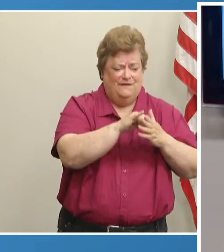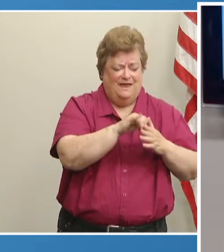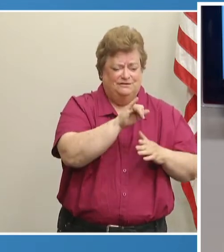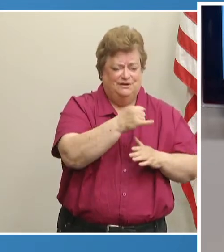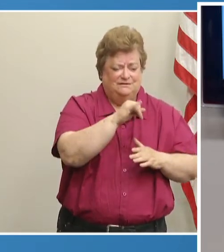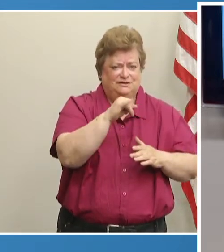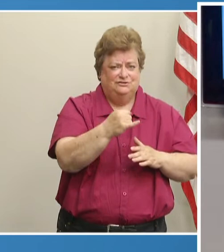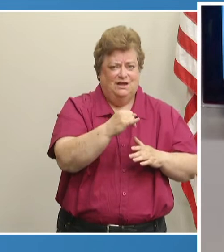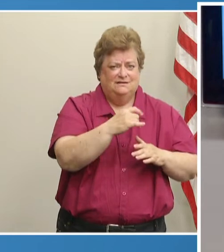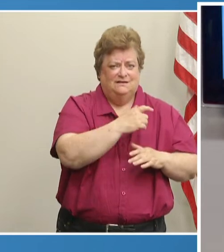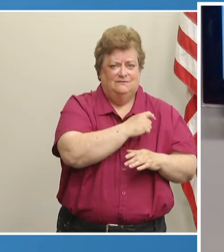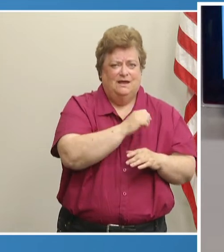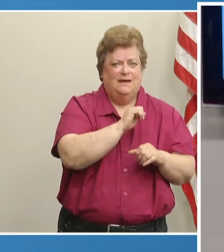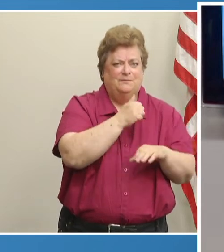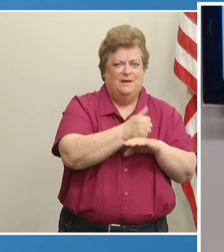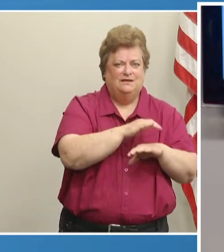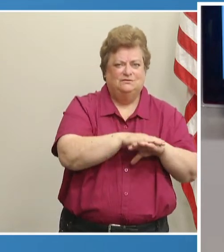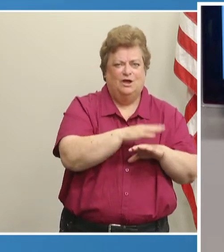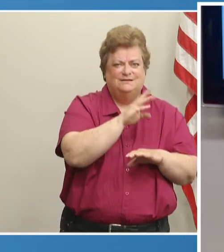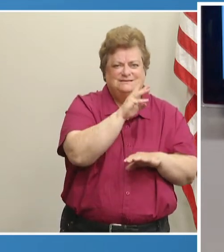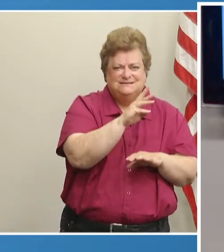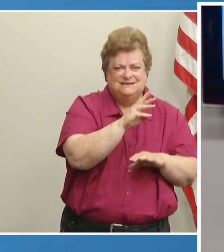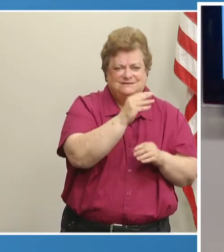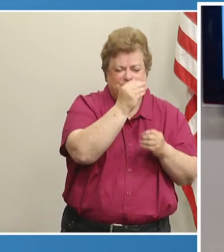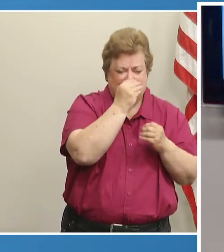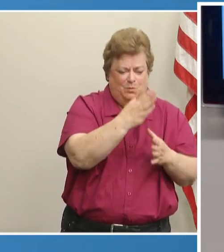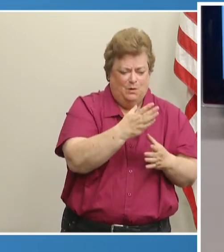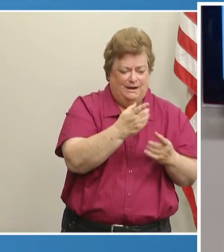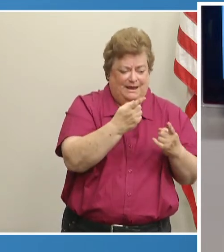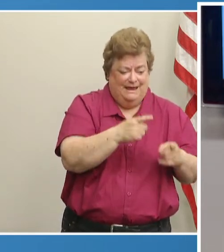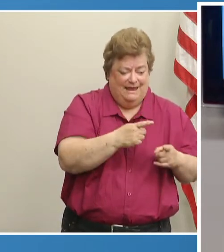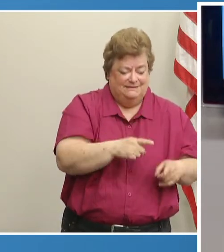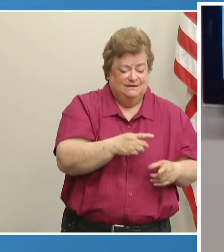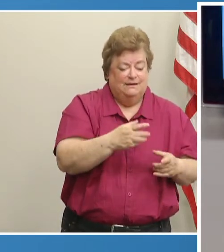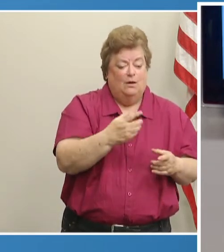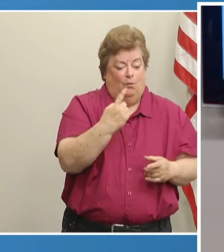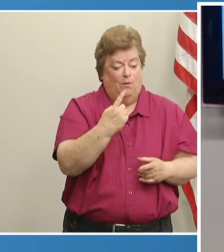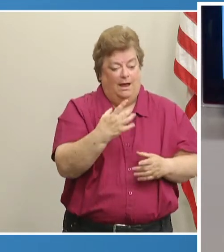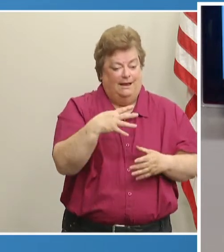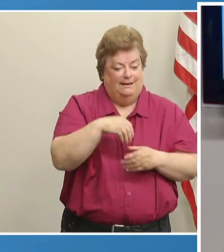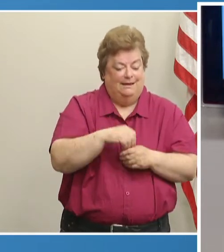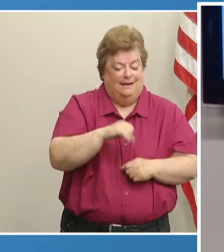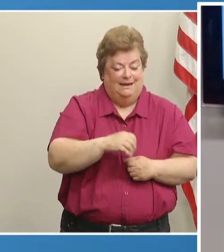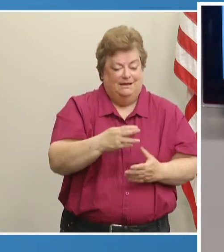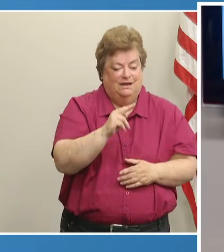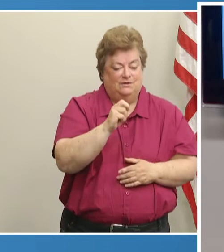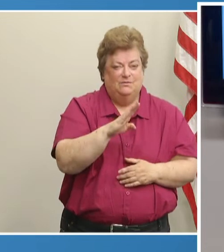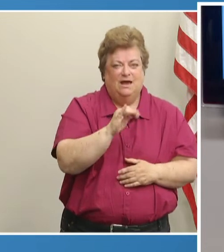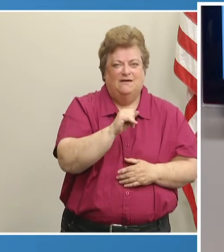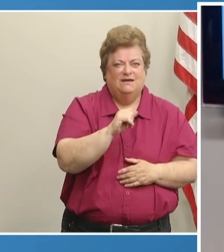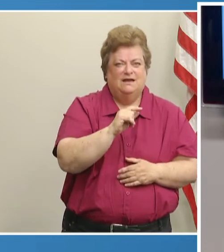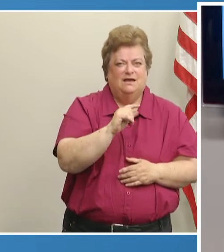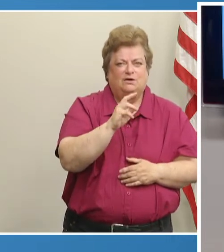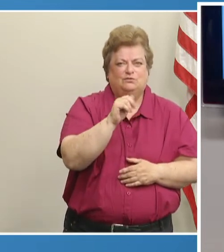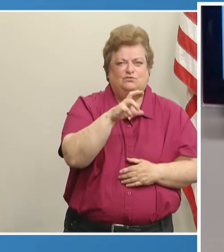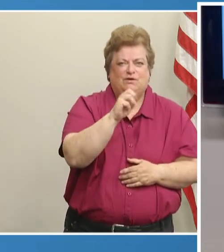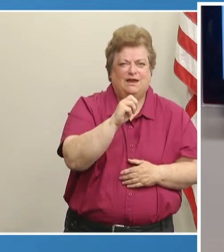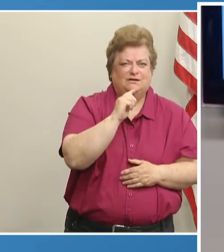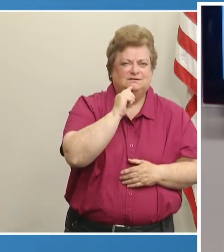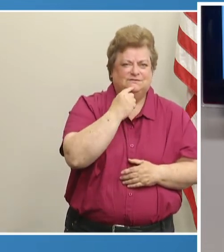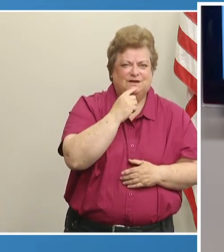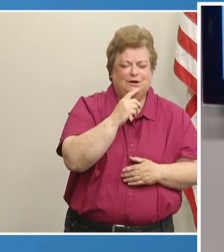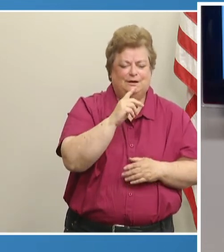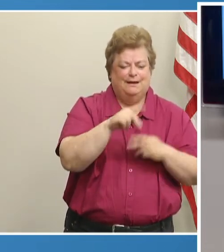vaccine based on 6 reported cases, including one in Nebraska, of a rare and severe type of blood clot